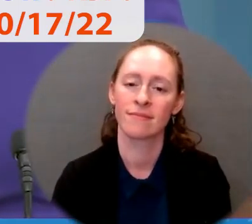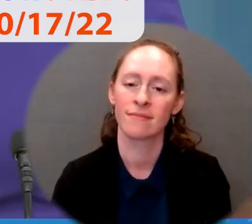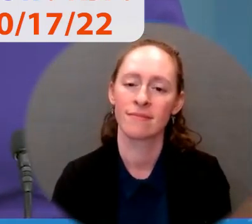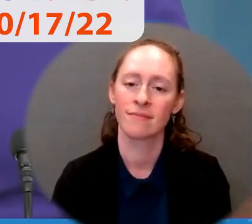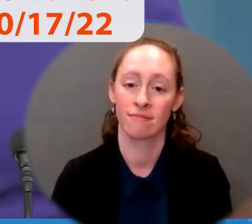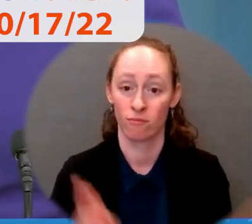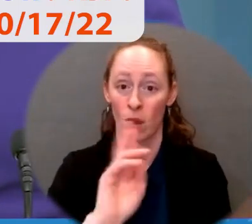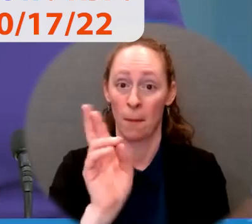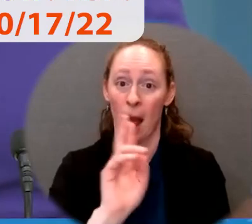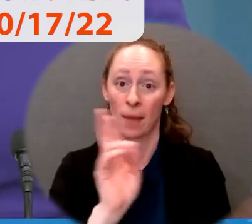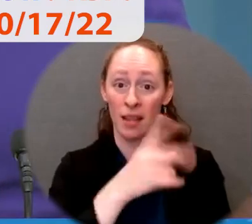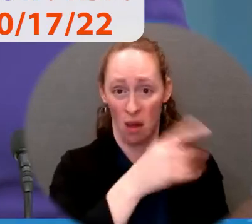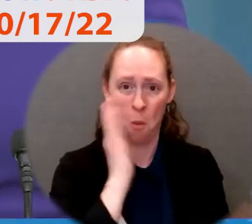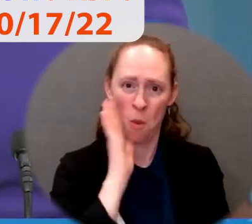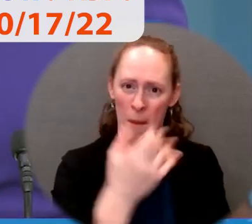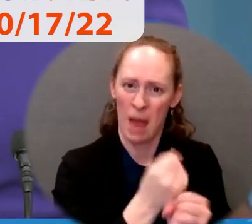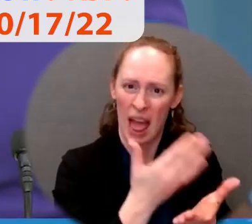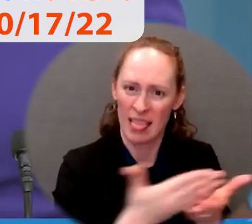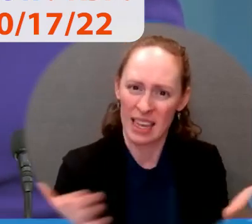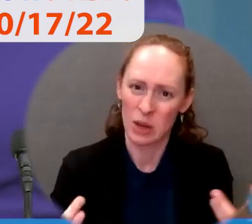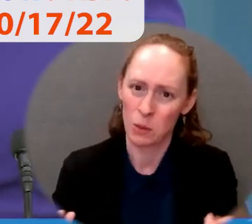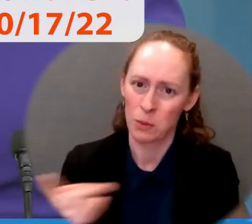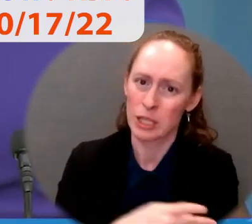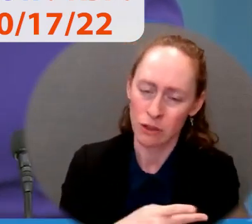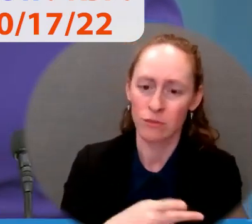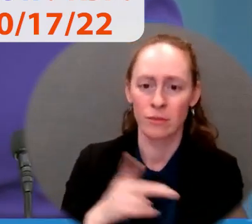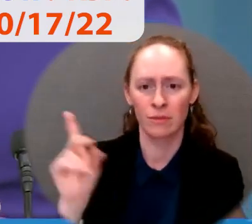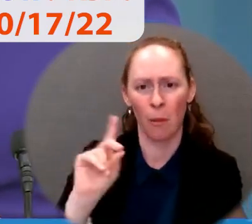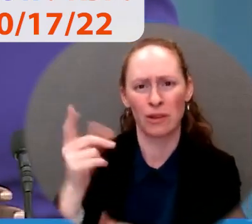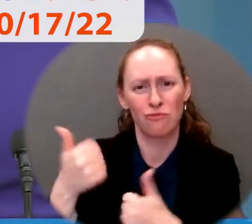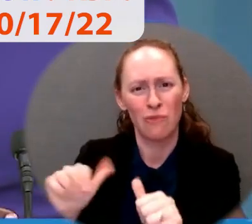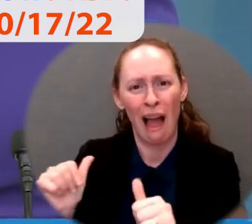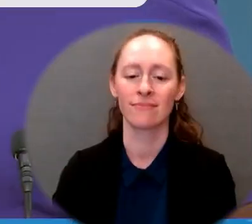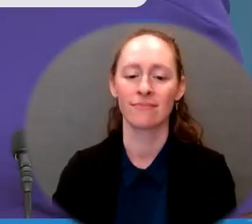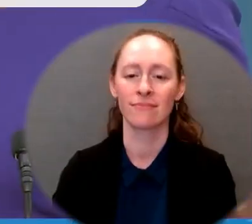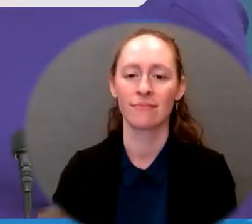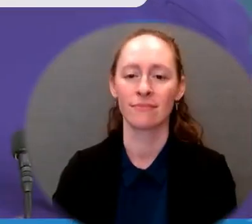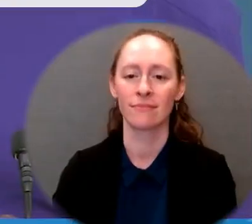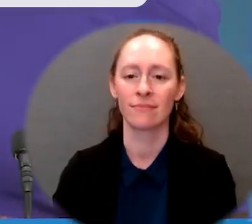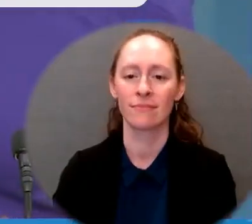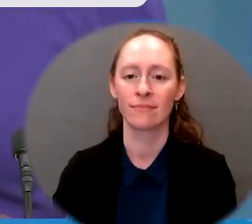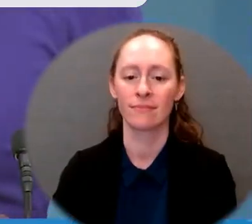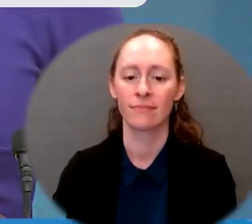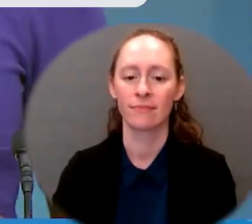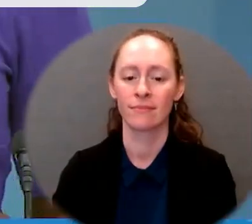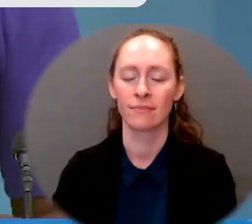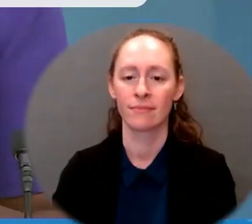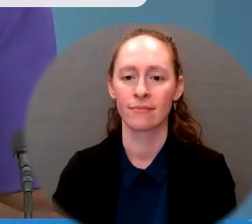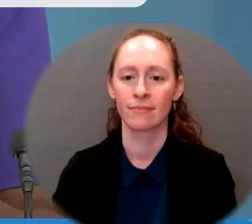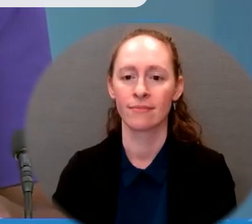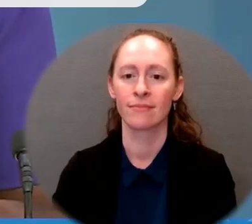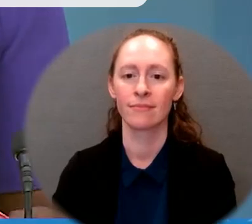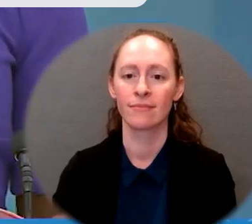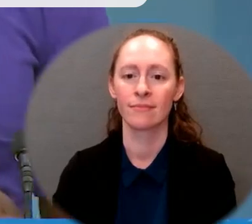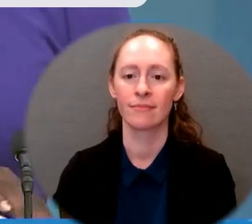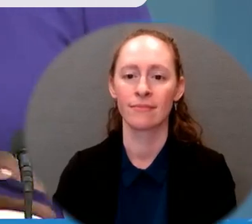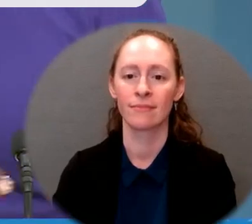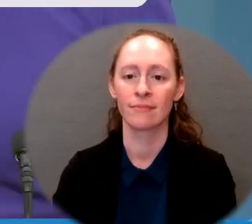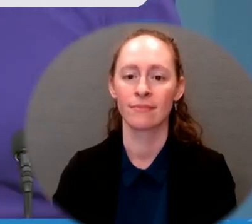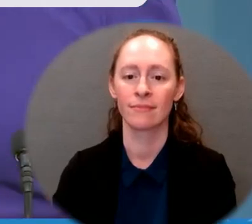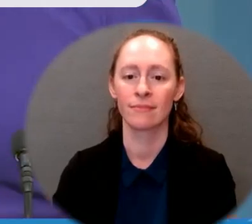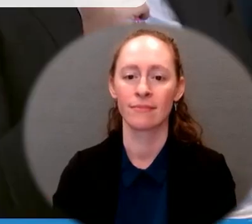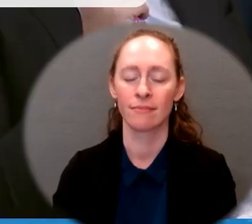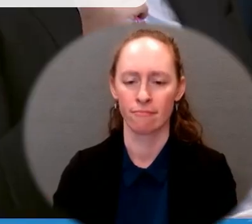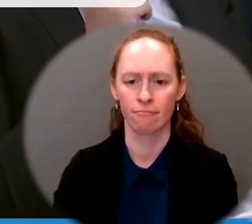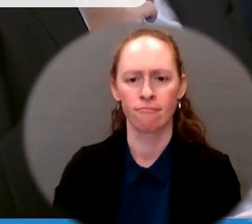worse. And Democrats want to do the opposite and make things a little easier. You may have gotten into this in response to Peter's question, but I want to